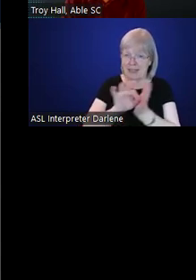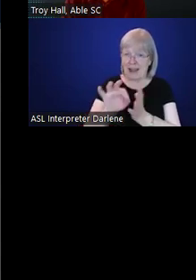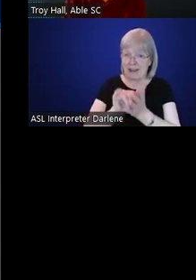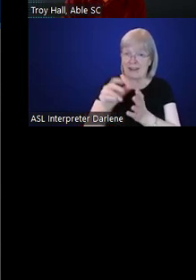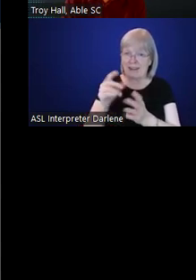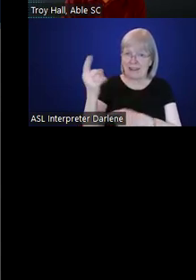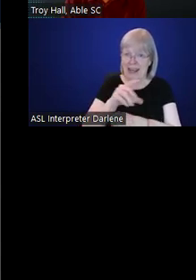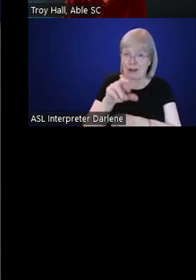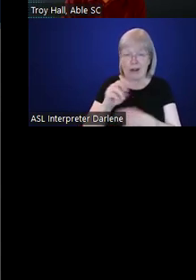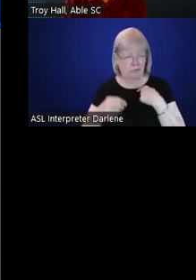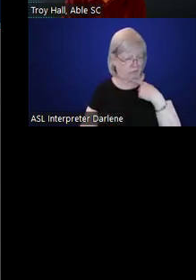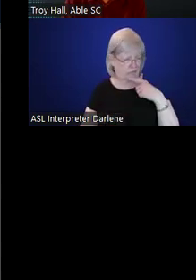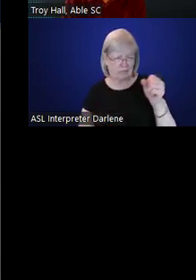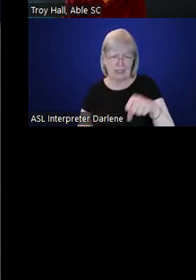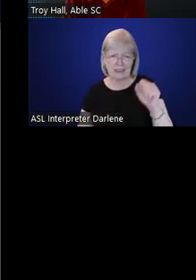Oh,